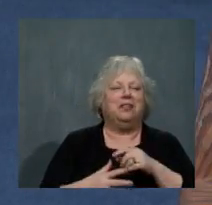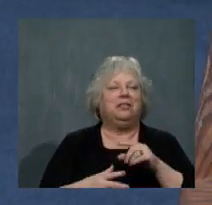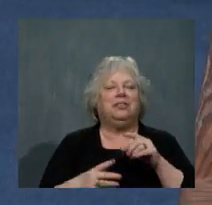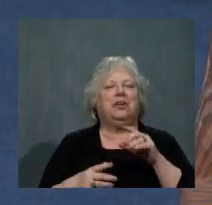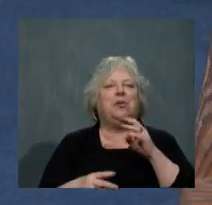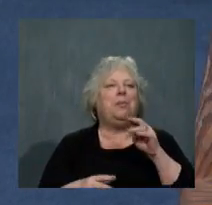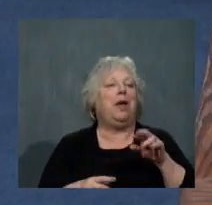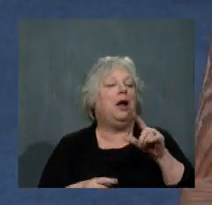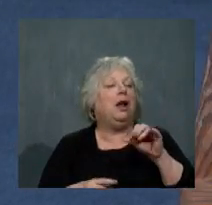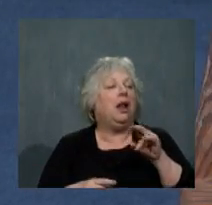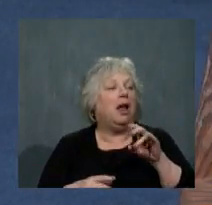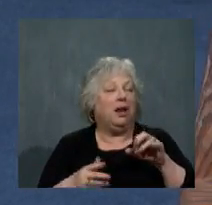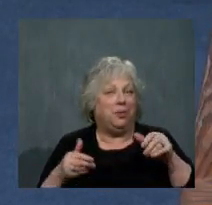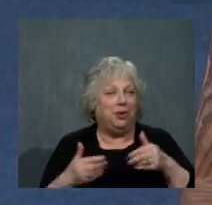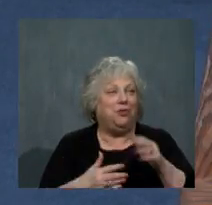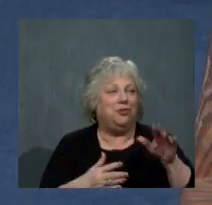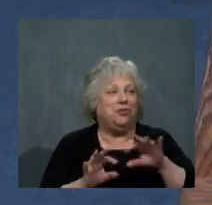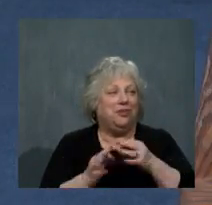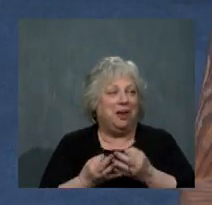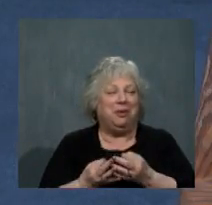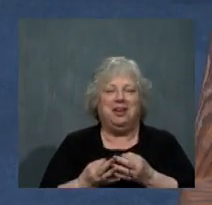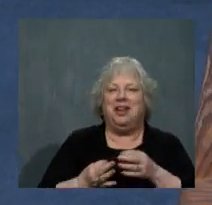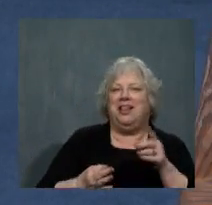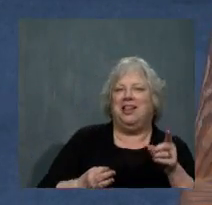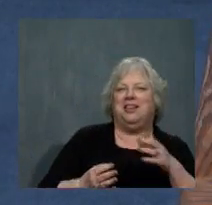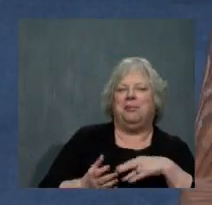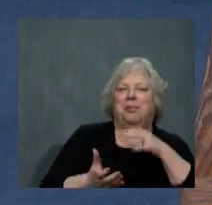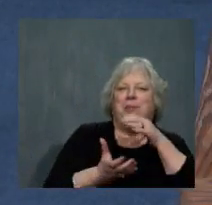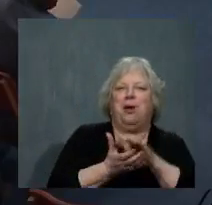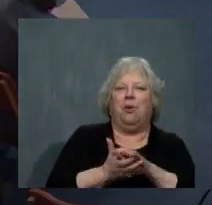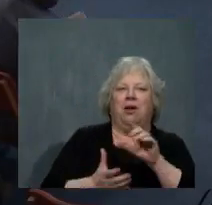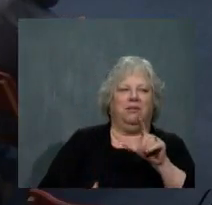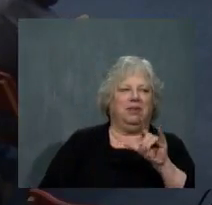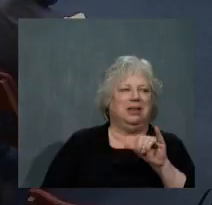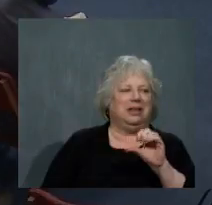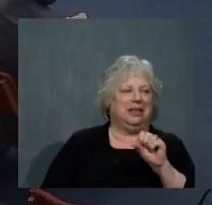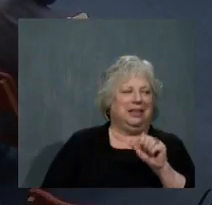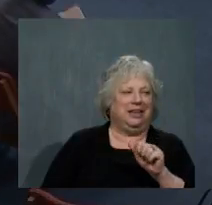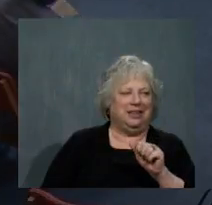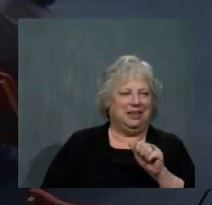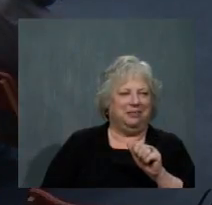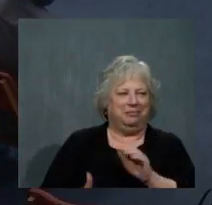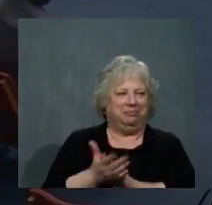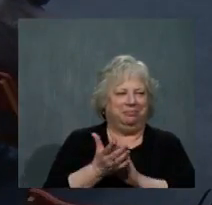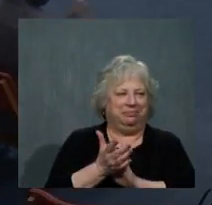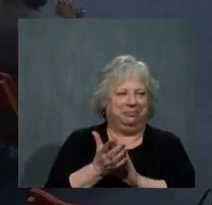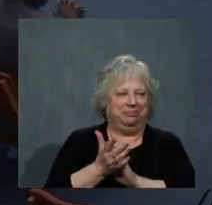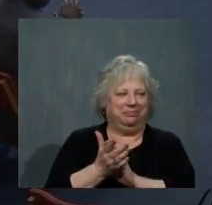do you want to introduce your family members that are here, please? This is my wife, Lisa.